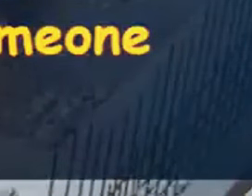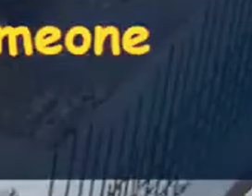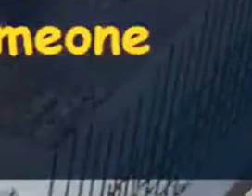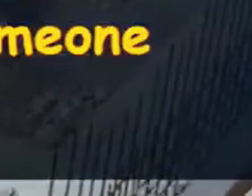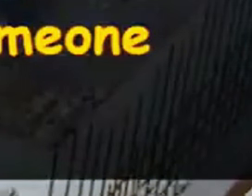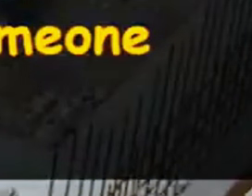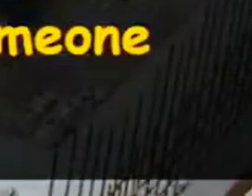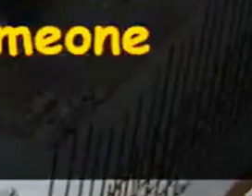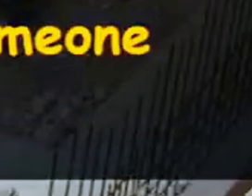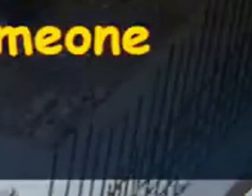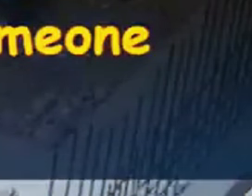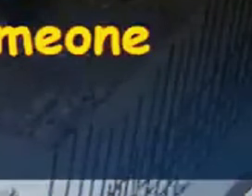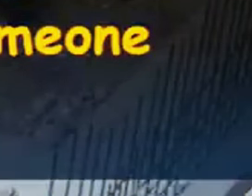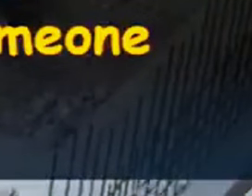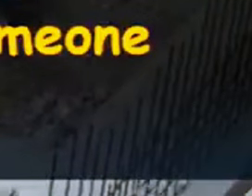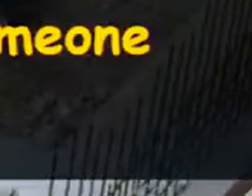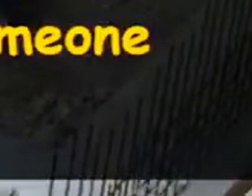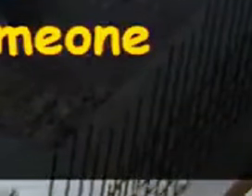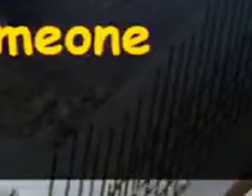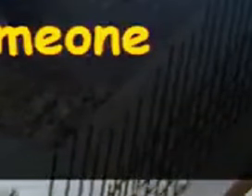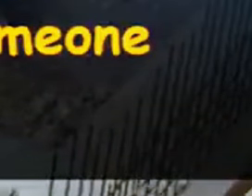But the second definition